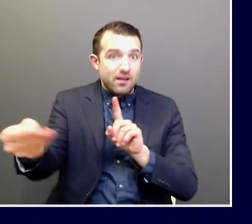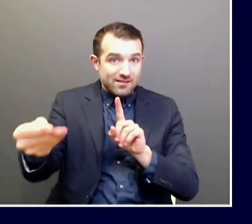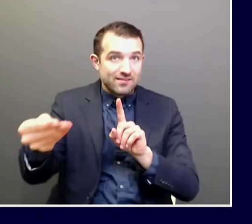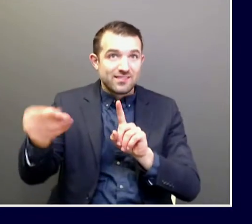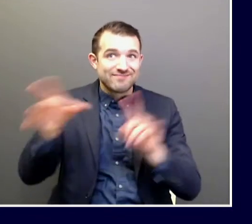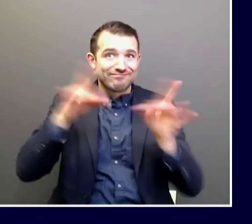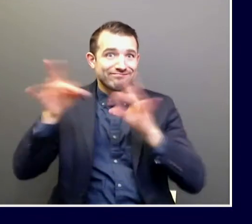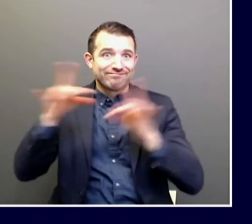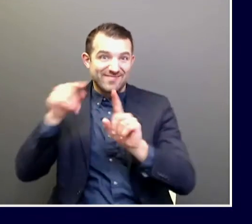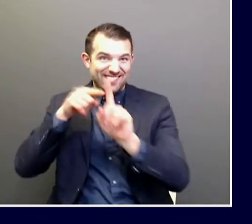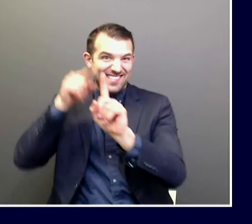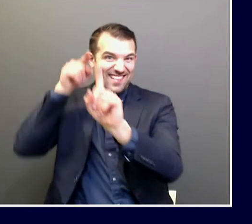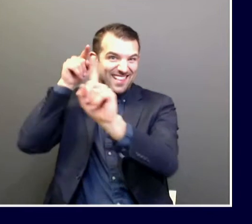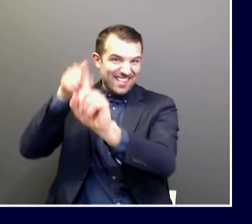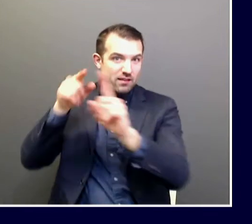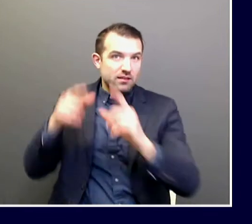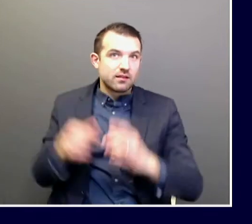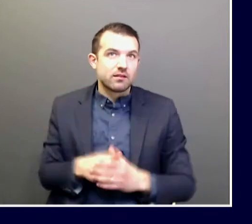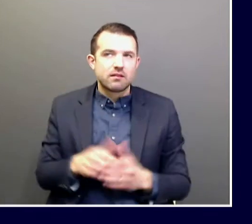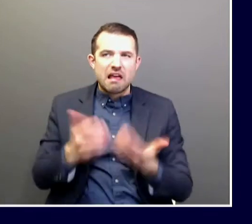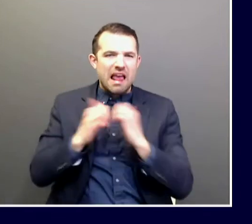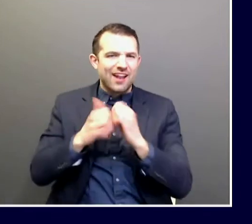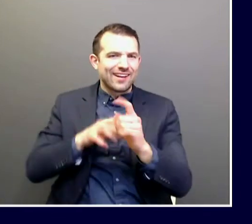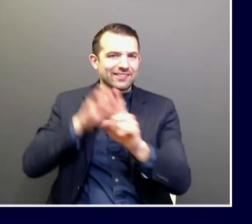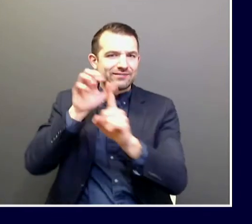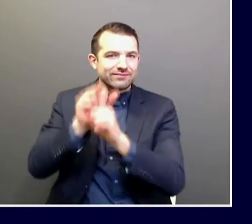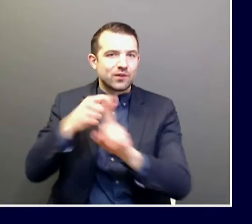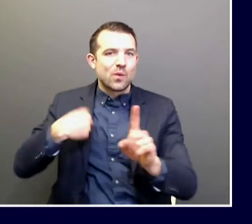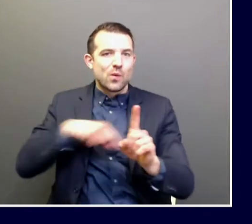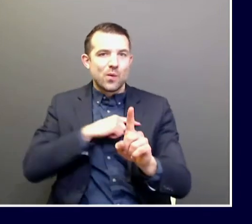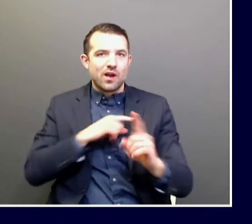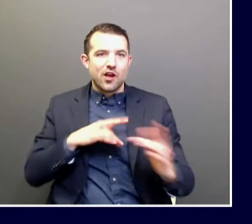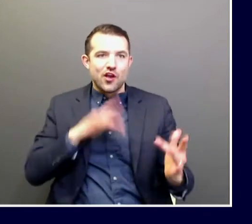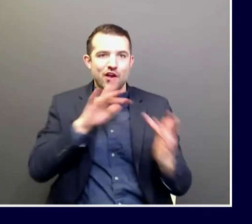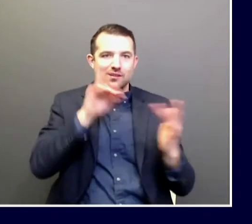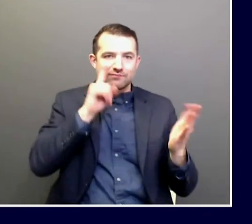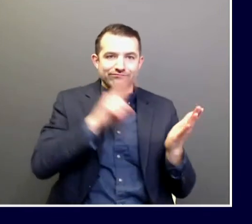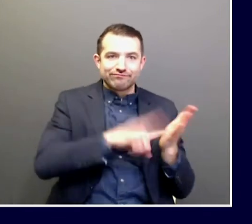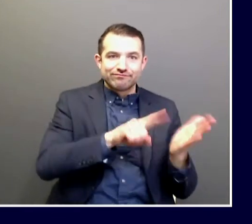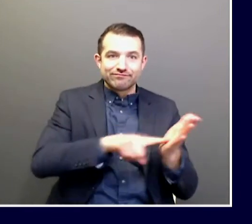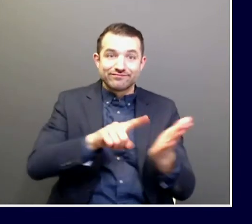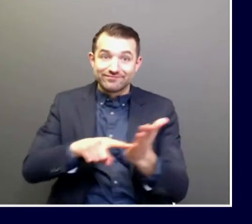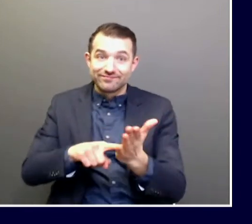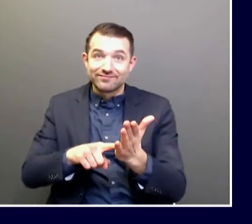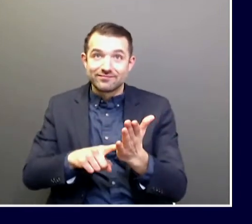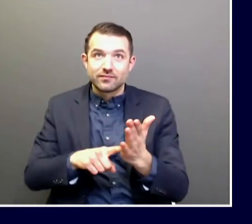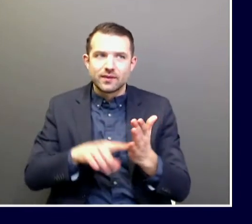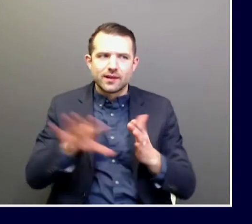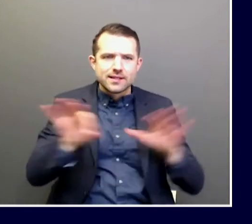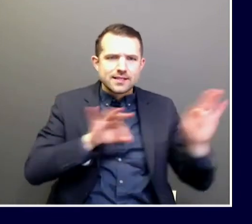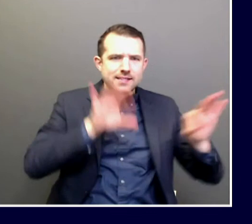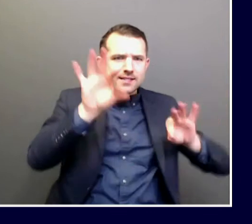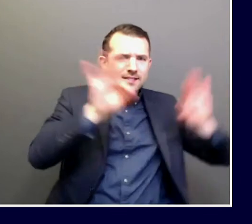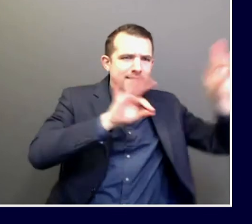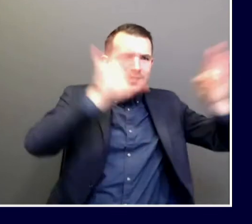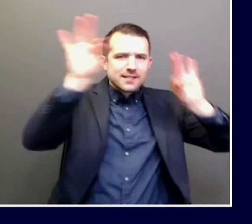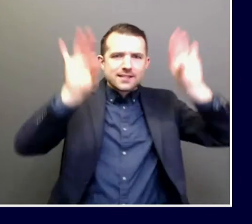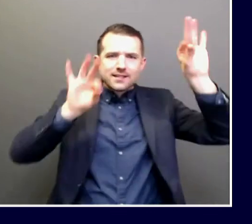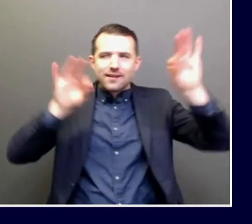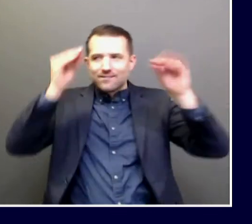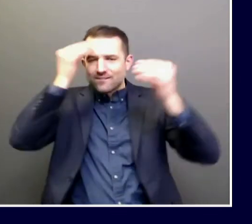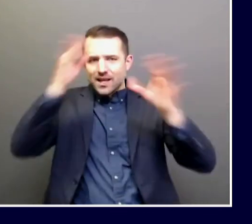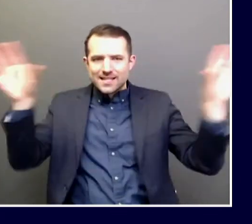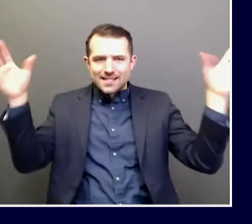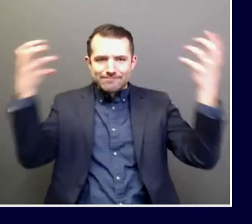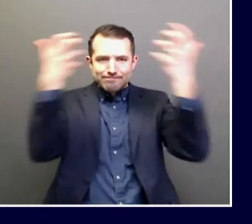we connect the dots, and those dots are the result of case investigation. But Omicron has changed